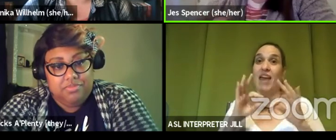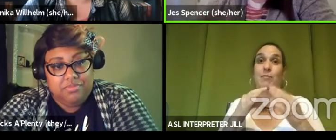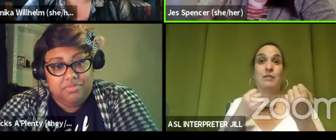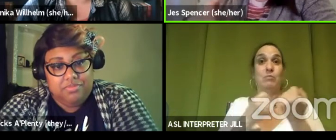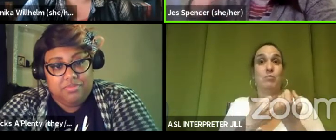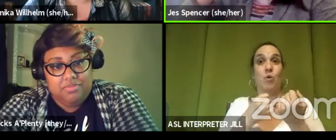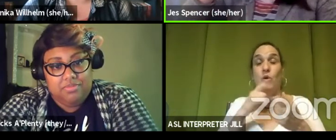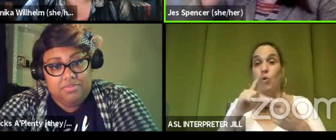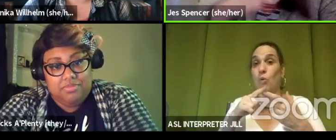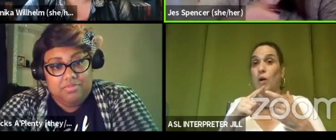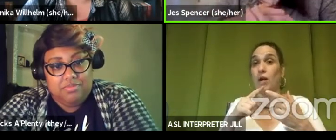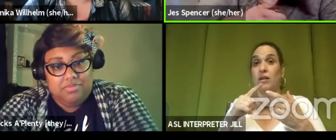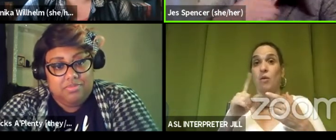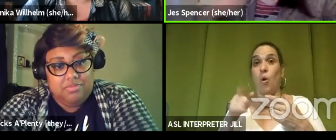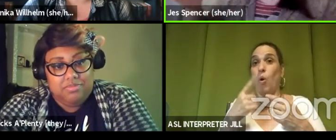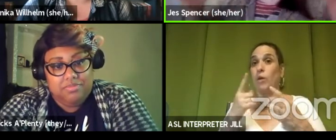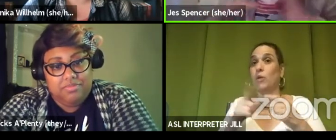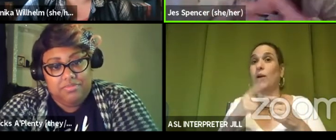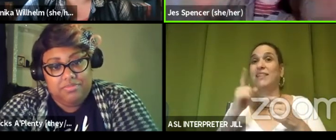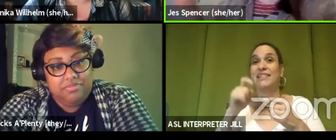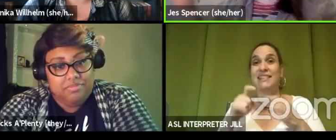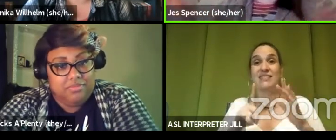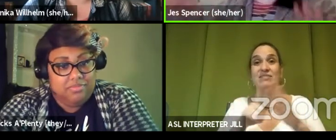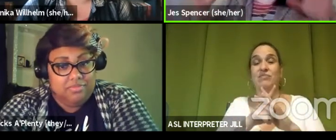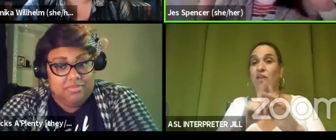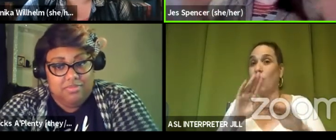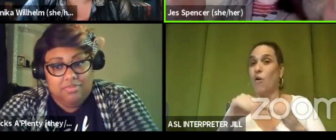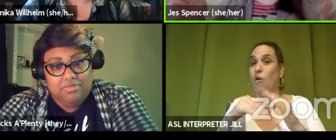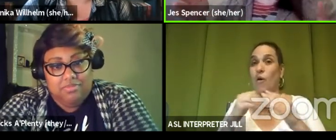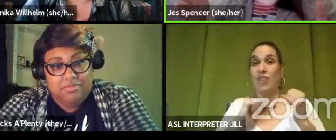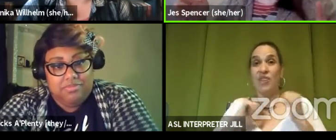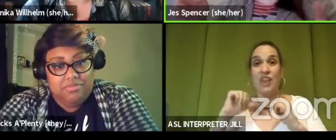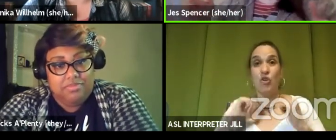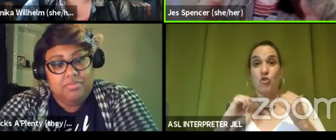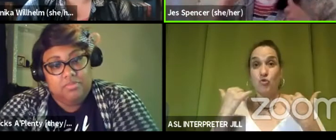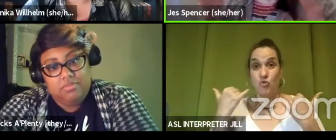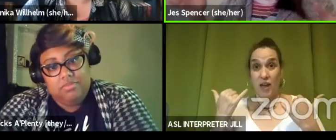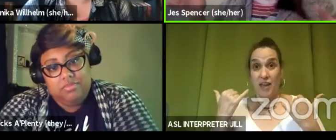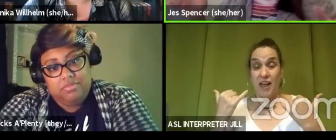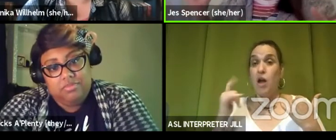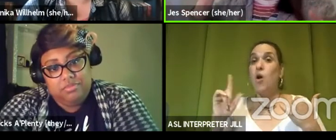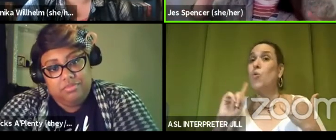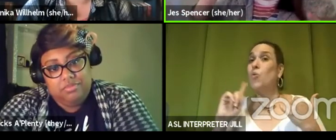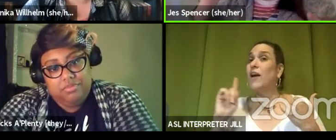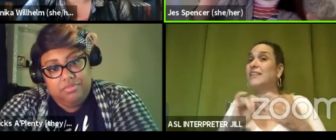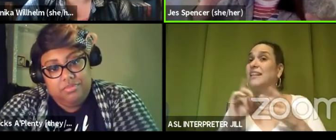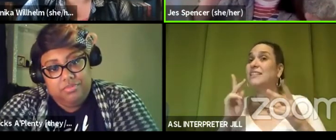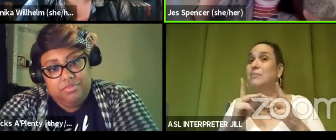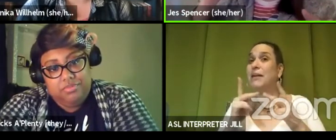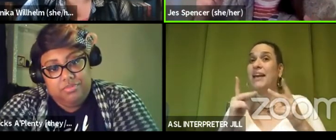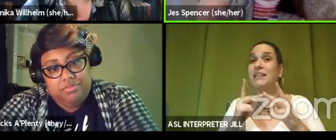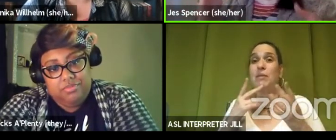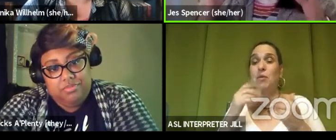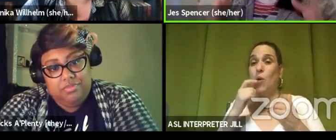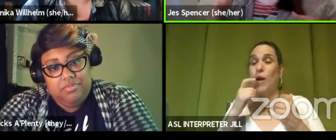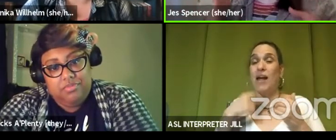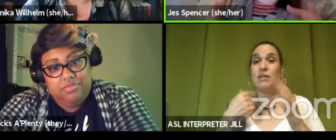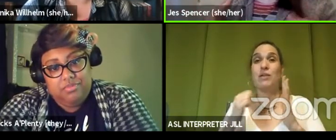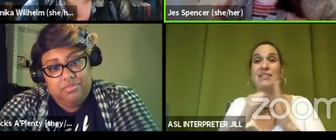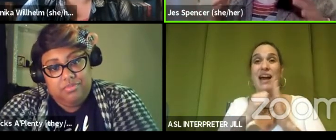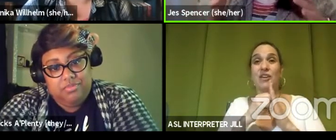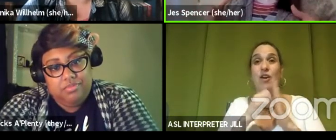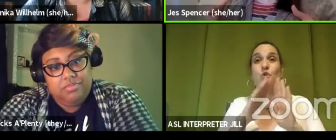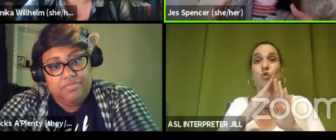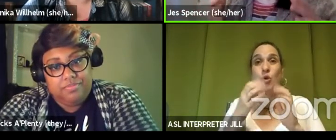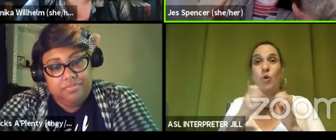need arise. Even all theaters right now, where is that space? You might not have somebody knocking on your door with that need, but you need to